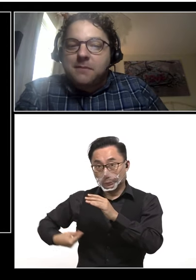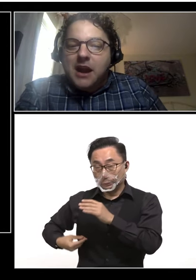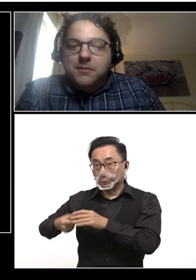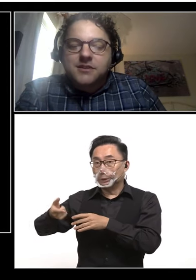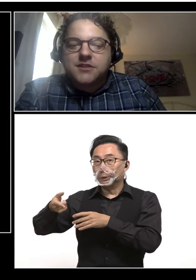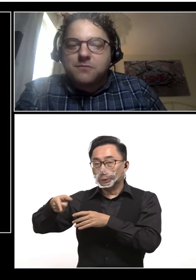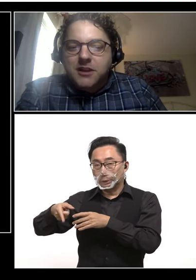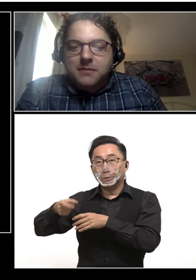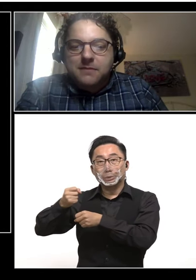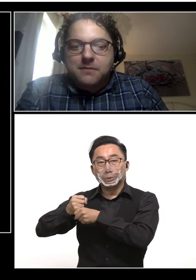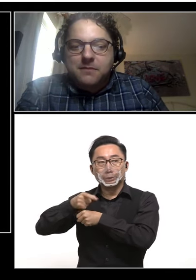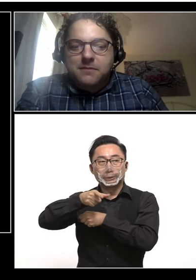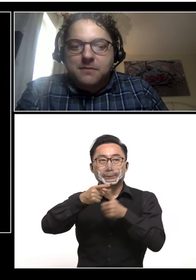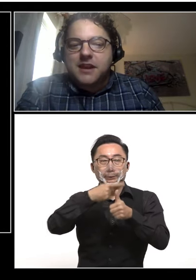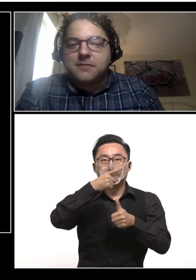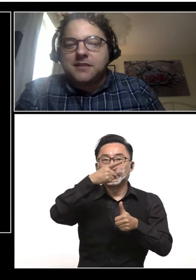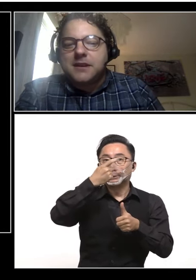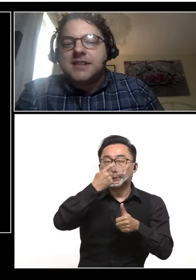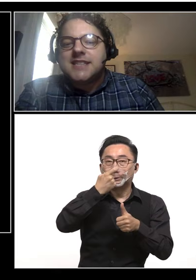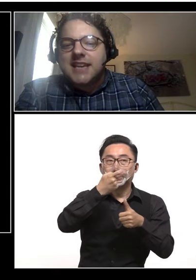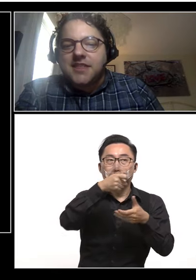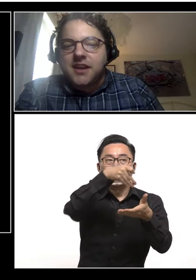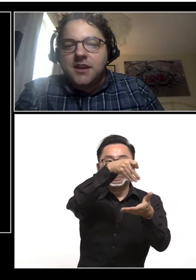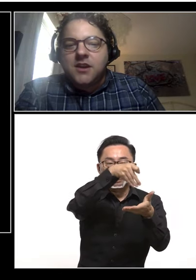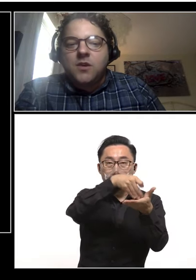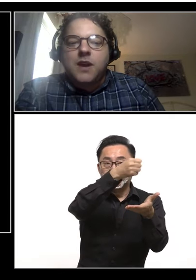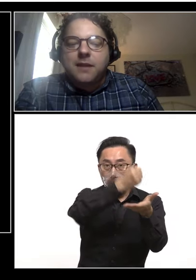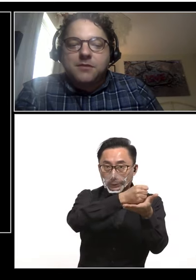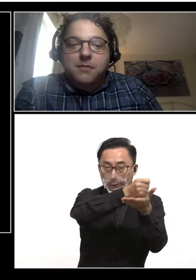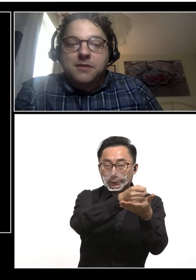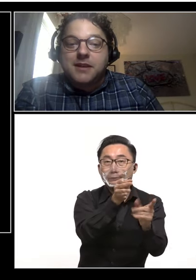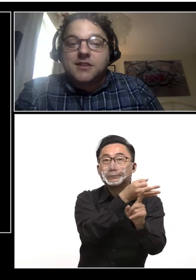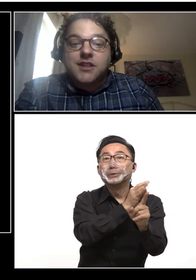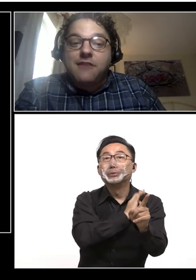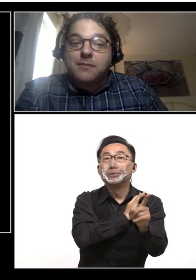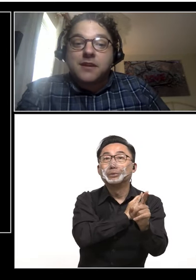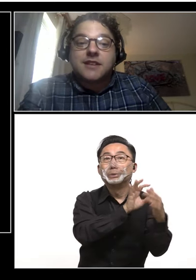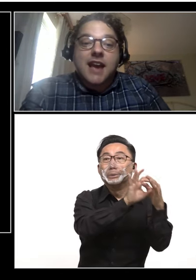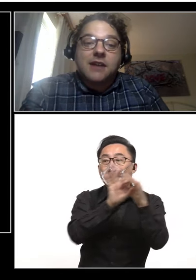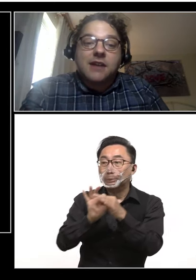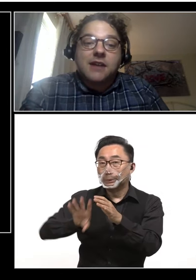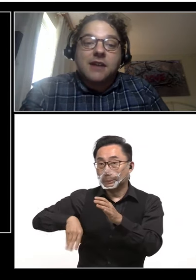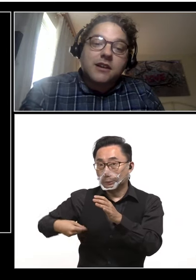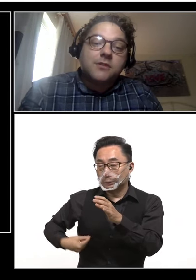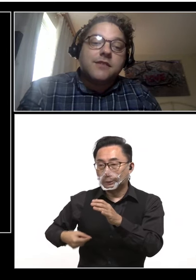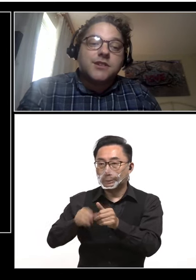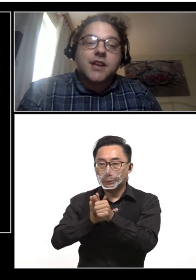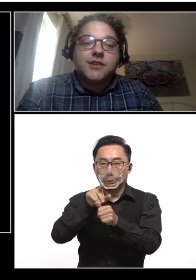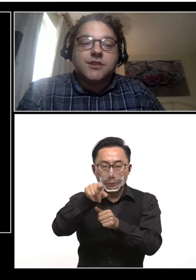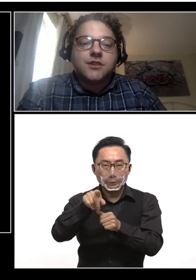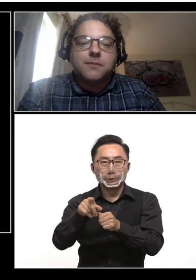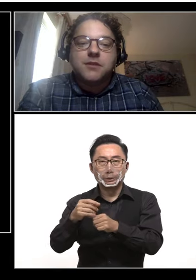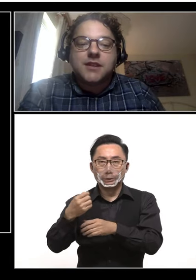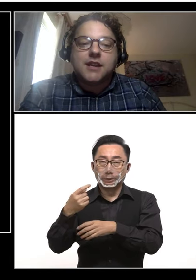and empowerment to bring people with and without disabilities together. We aim to promote the message that every person counts through our inclusive